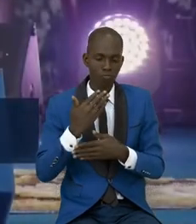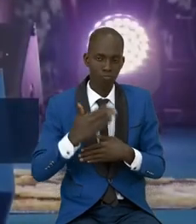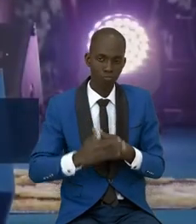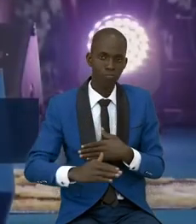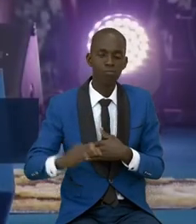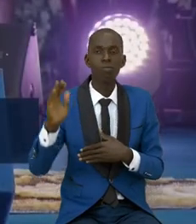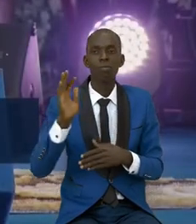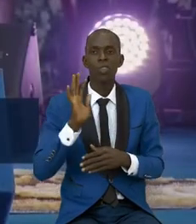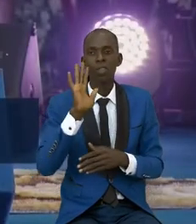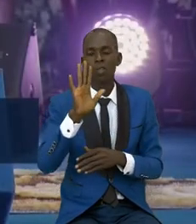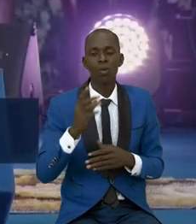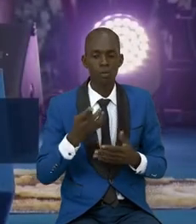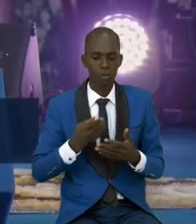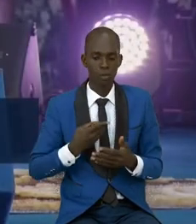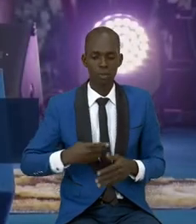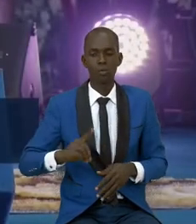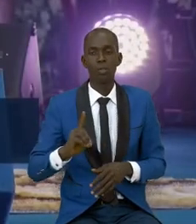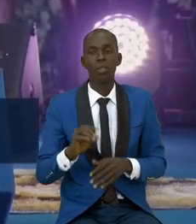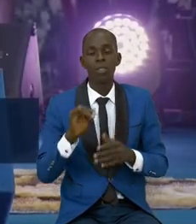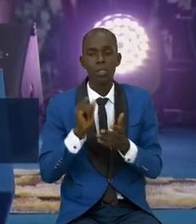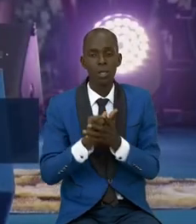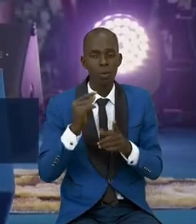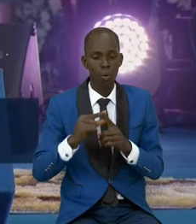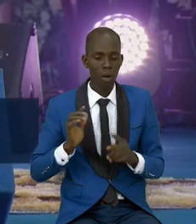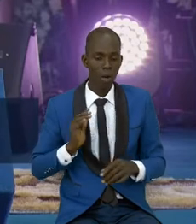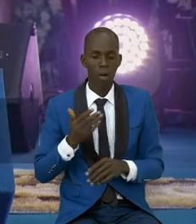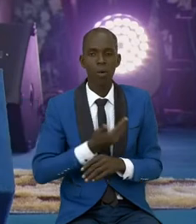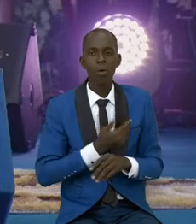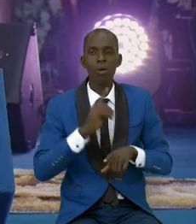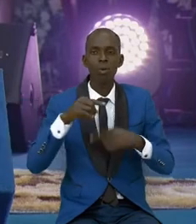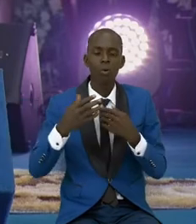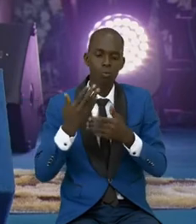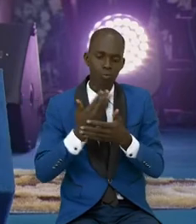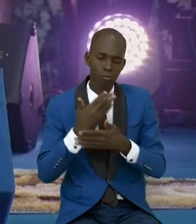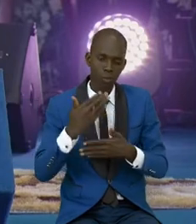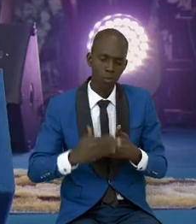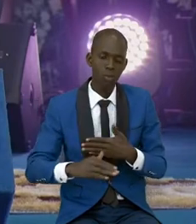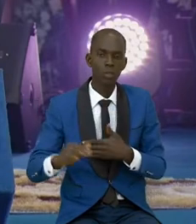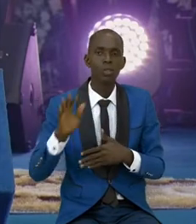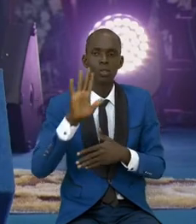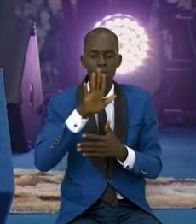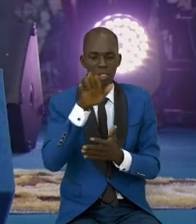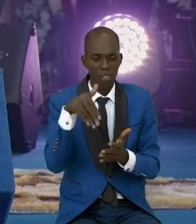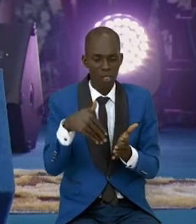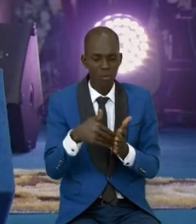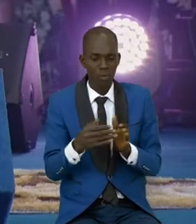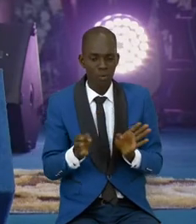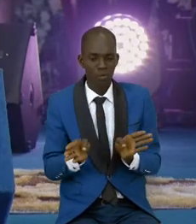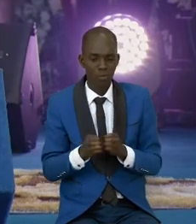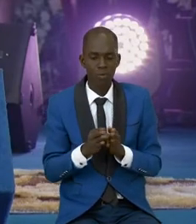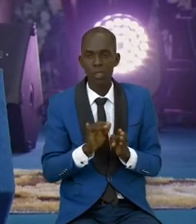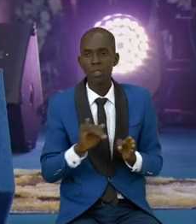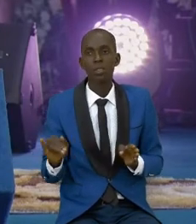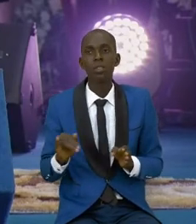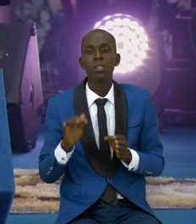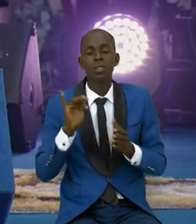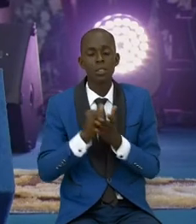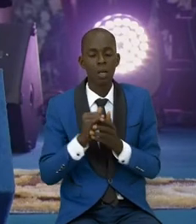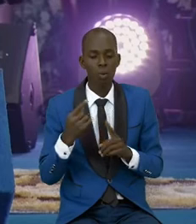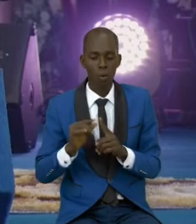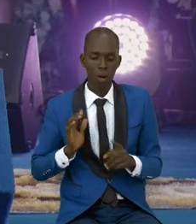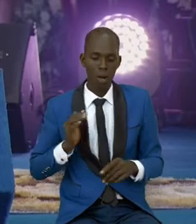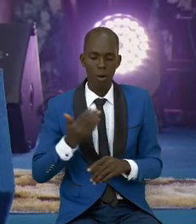denomination. Our goes beyond your little circle. Our goes beyond your tribe.